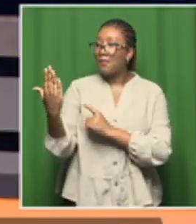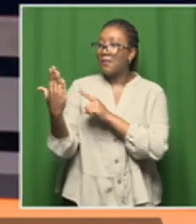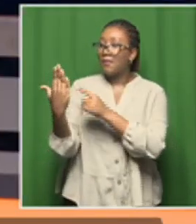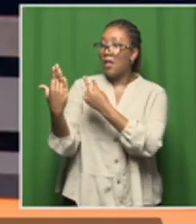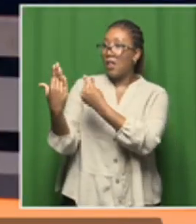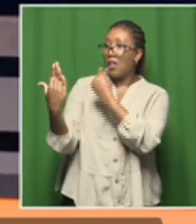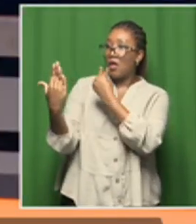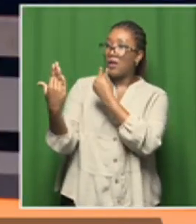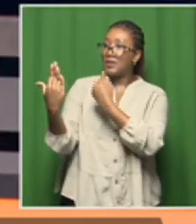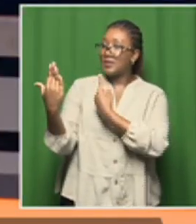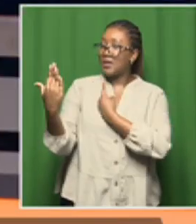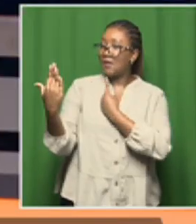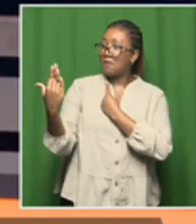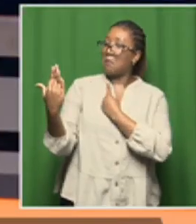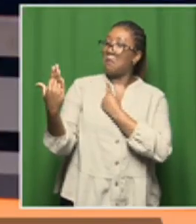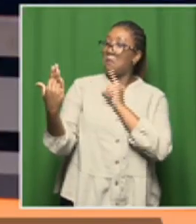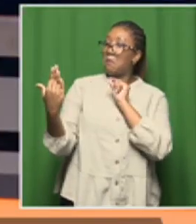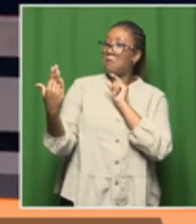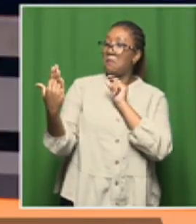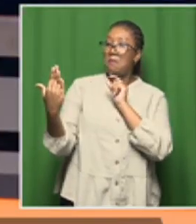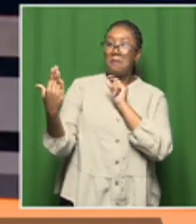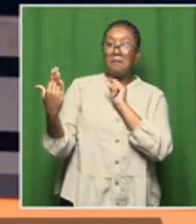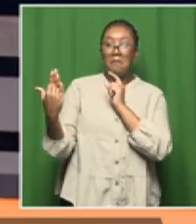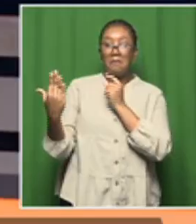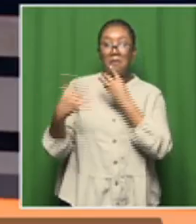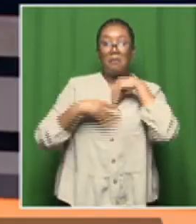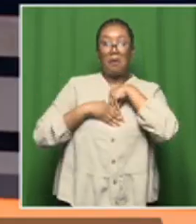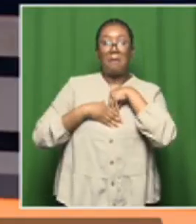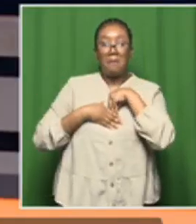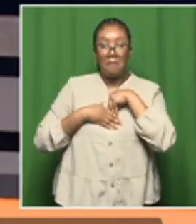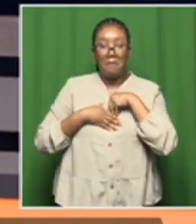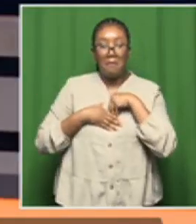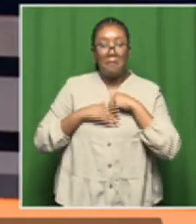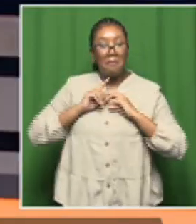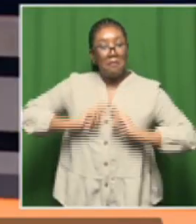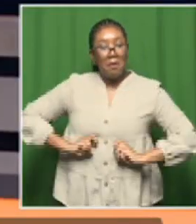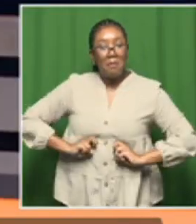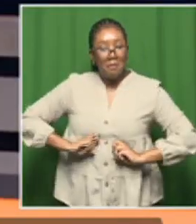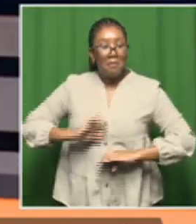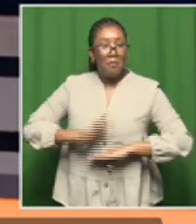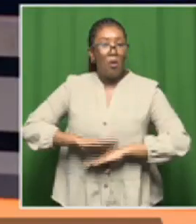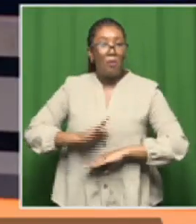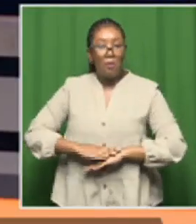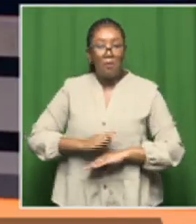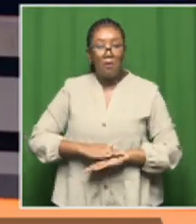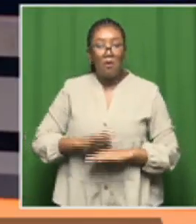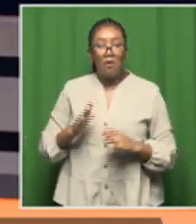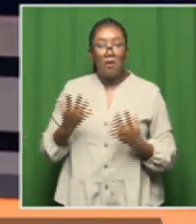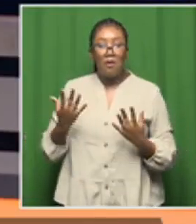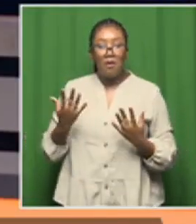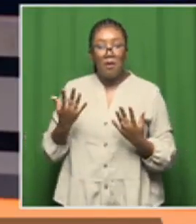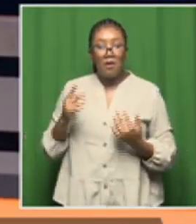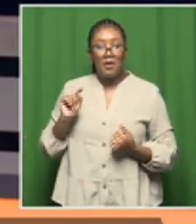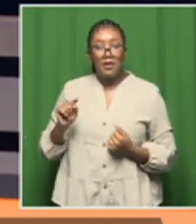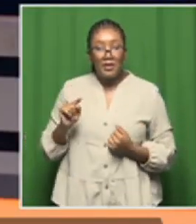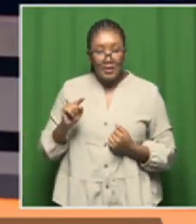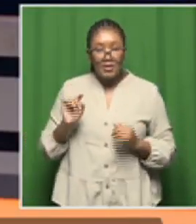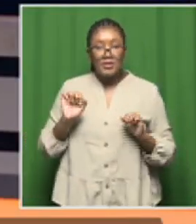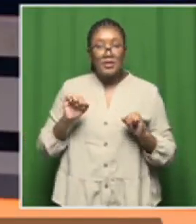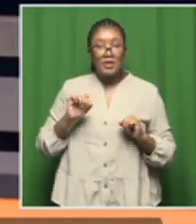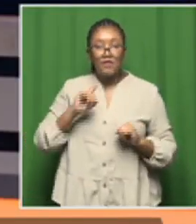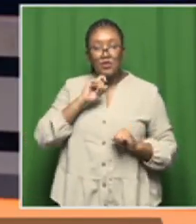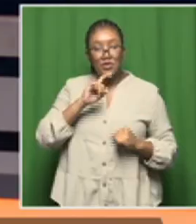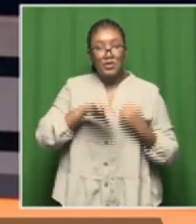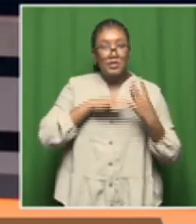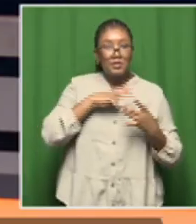ourselves back to ourselves. I'm just thinking about the interlock or the interwovenness of it, bridging duality as well. Merging the